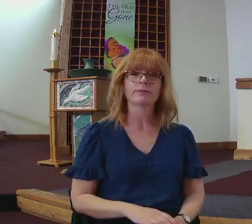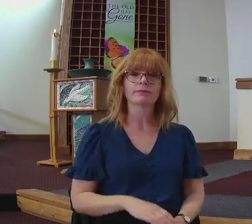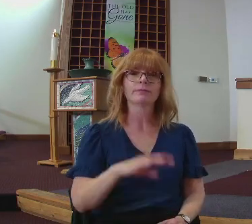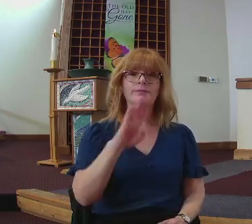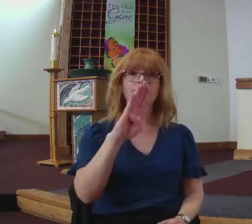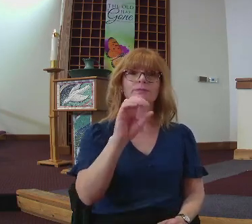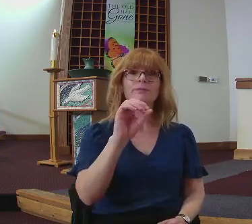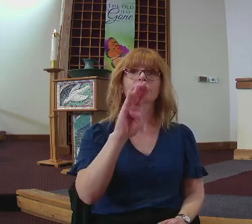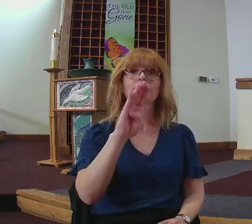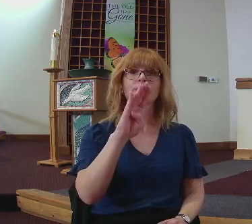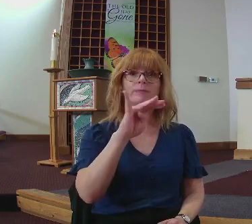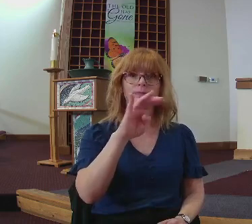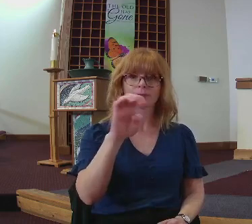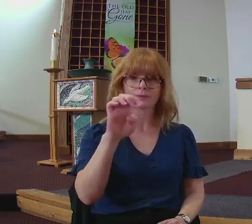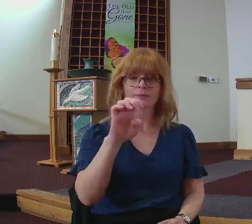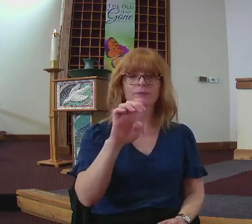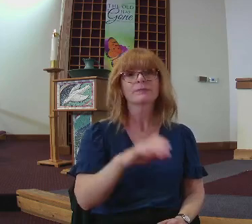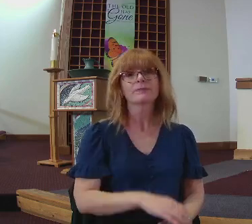Bobby,